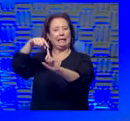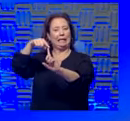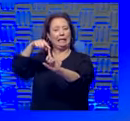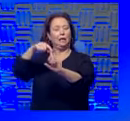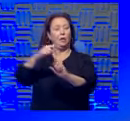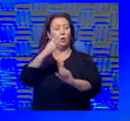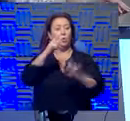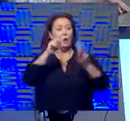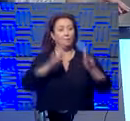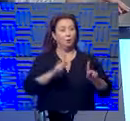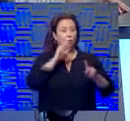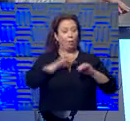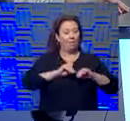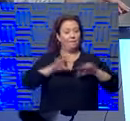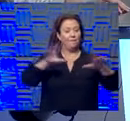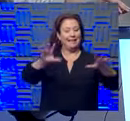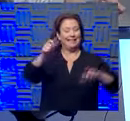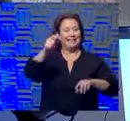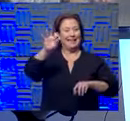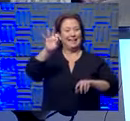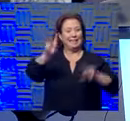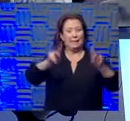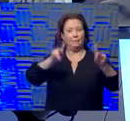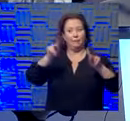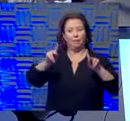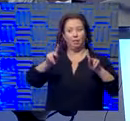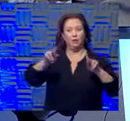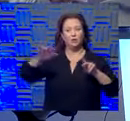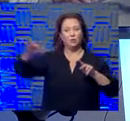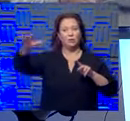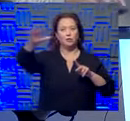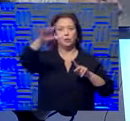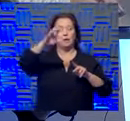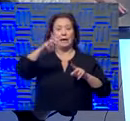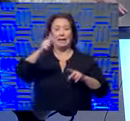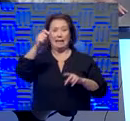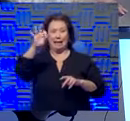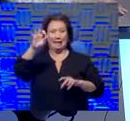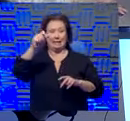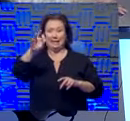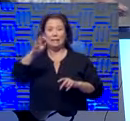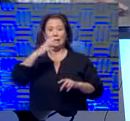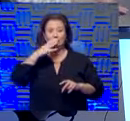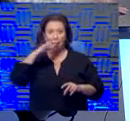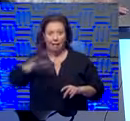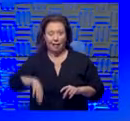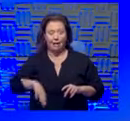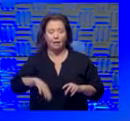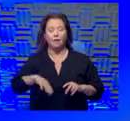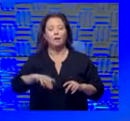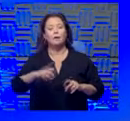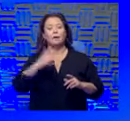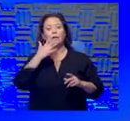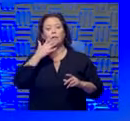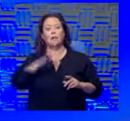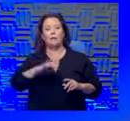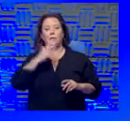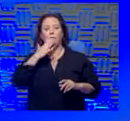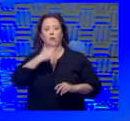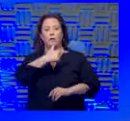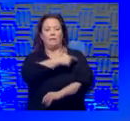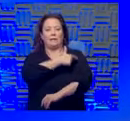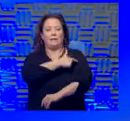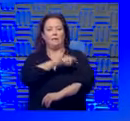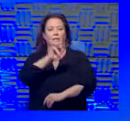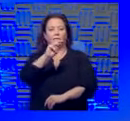One person's going to infect 19 others. right, because it can just hang in the And we air. call that really bad. That is really bad. Luckily, we have a very good vaccination for